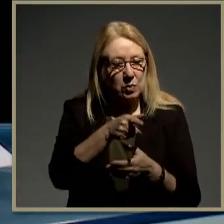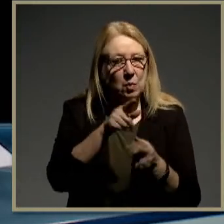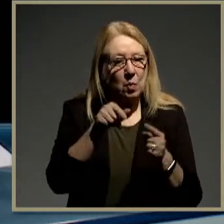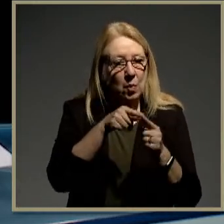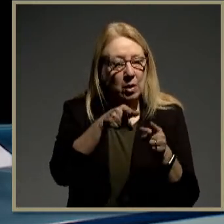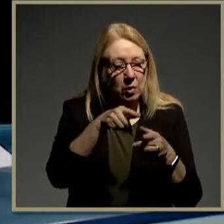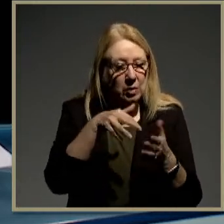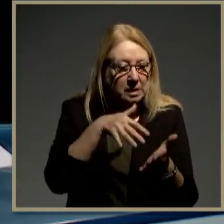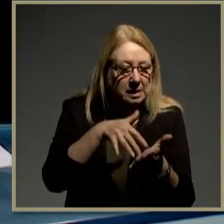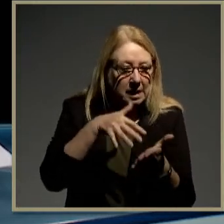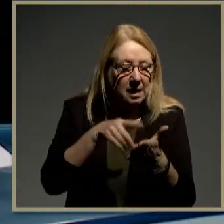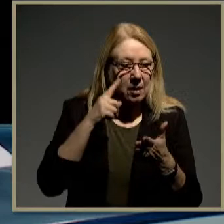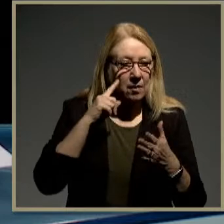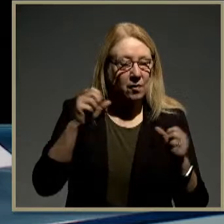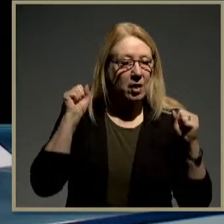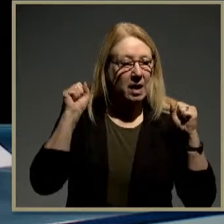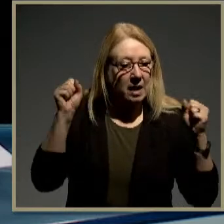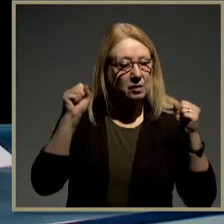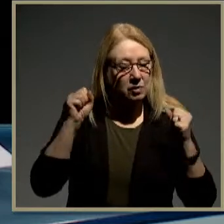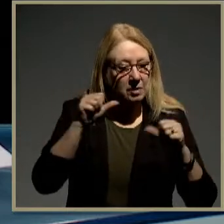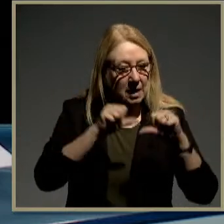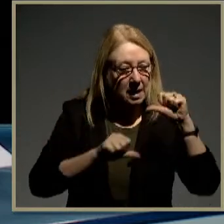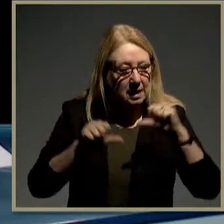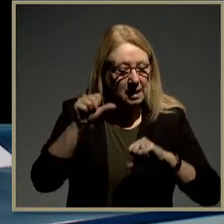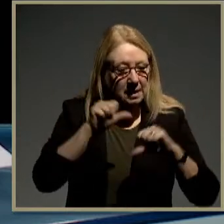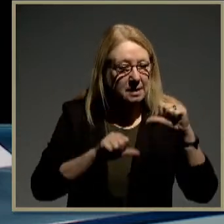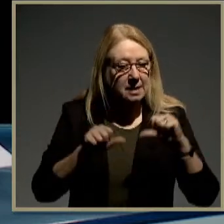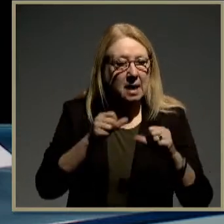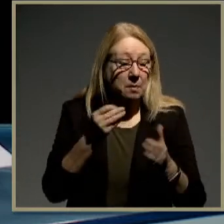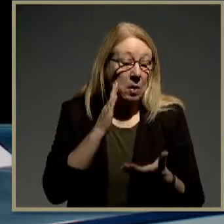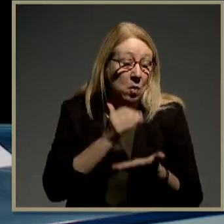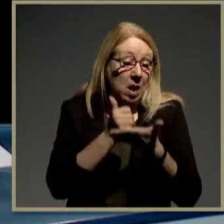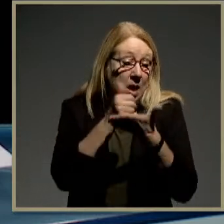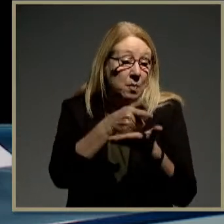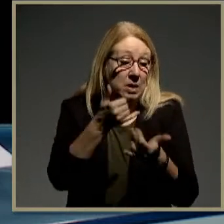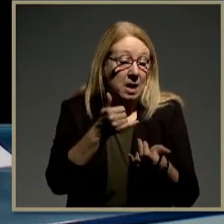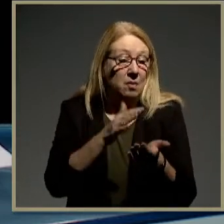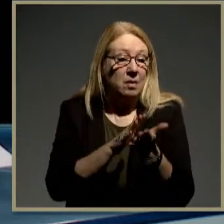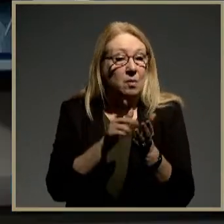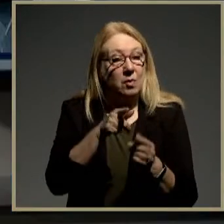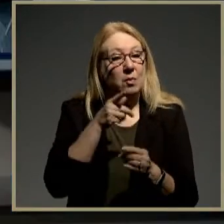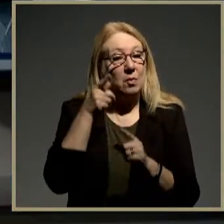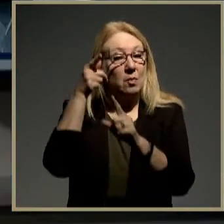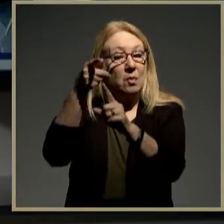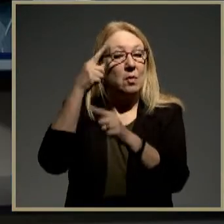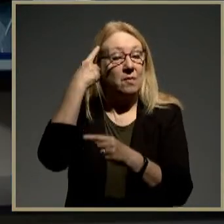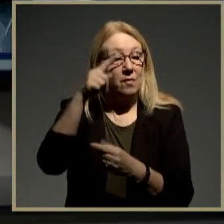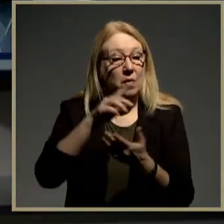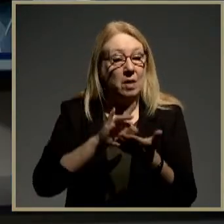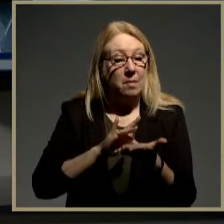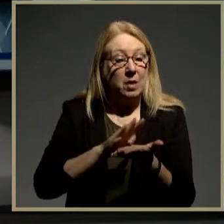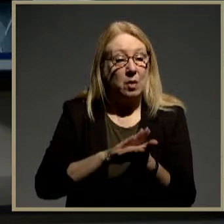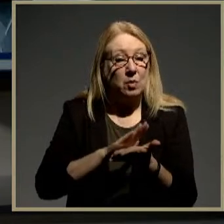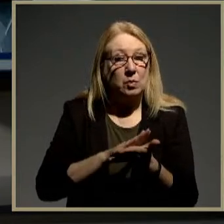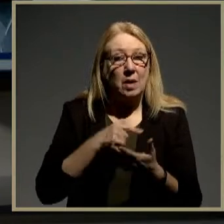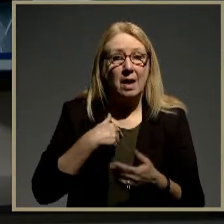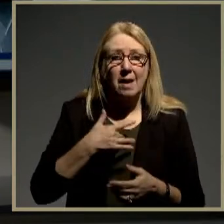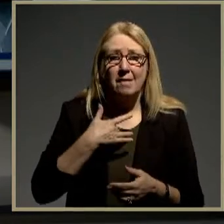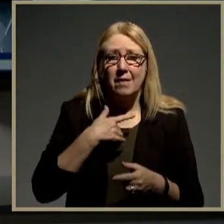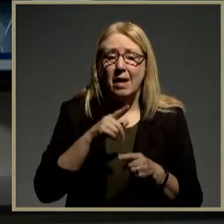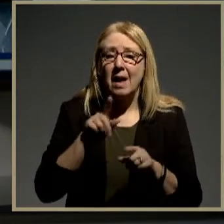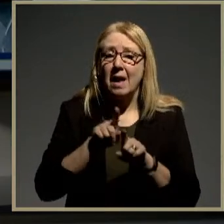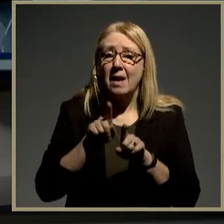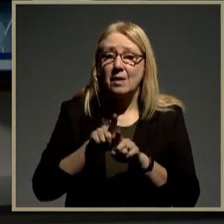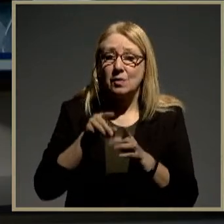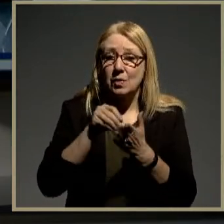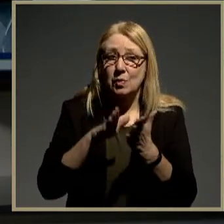were studying exercise science and may help you now as you move on toward medical school. Yeah, so I feel like being a student athlete really